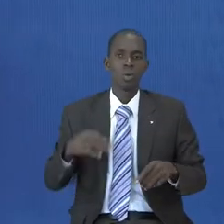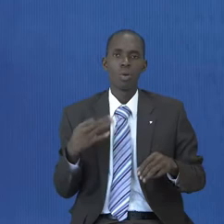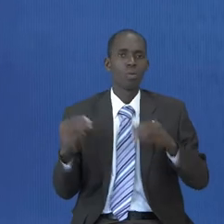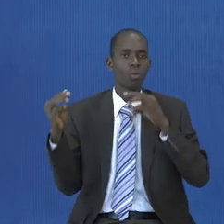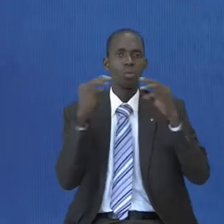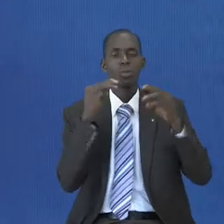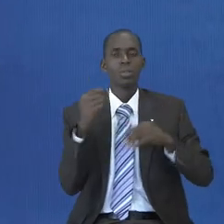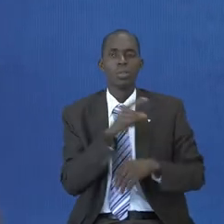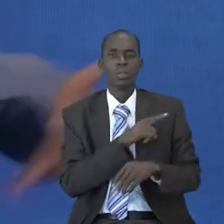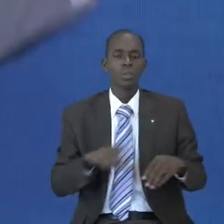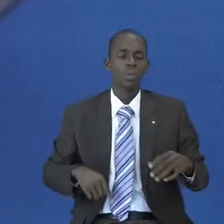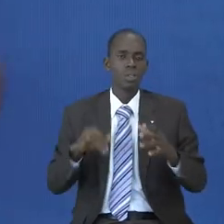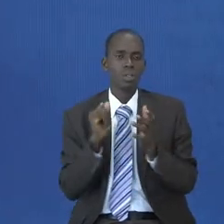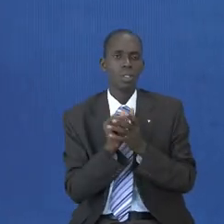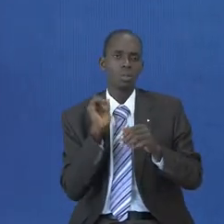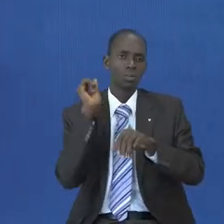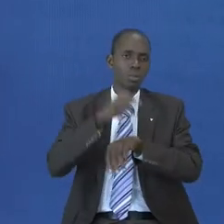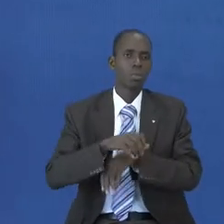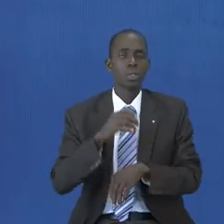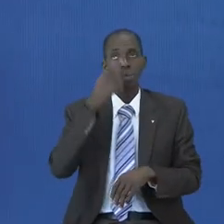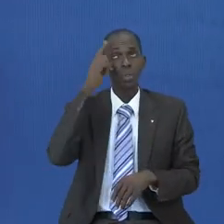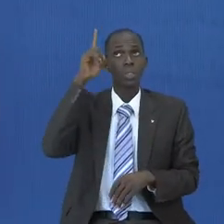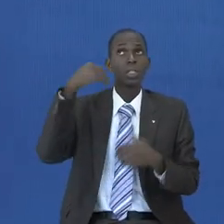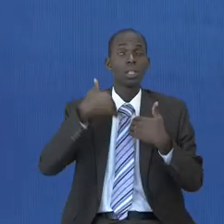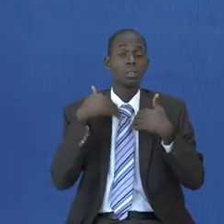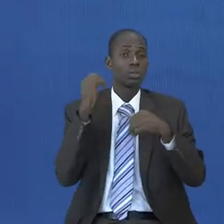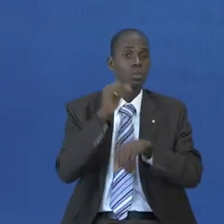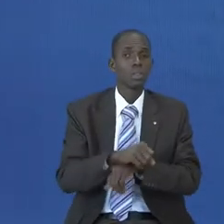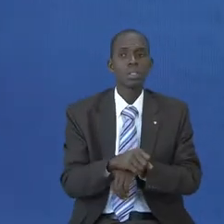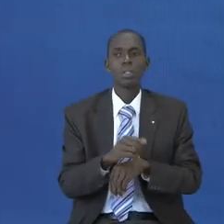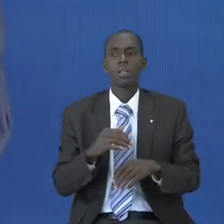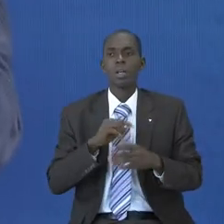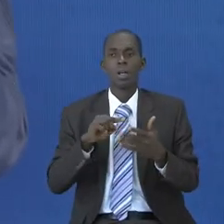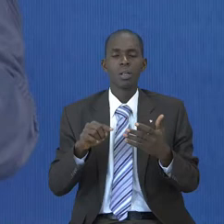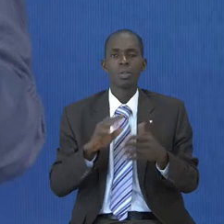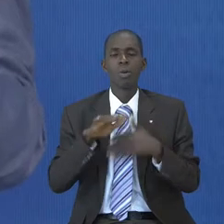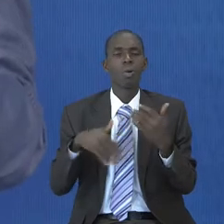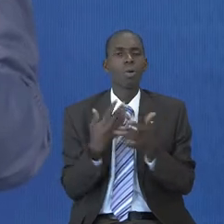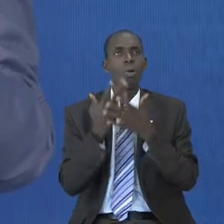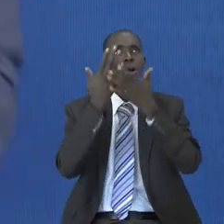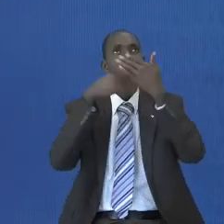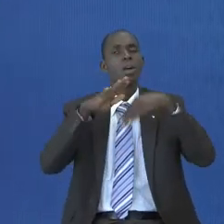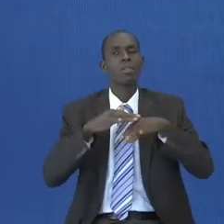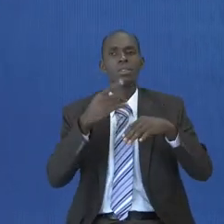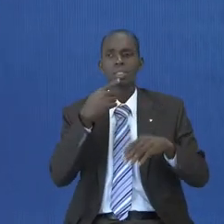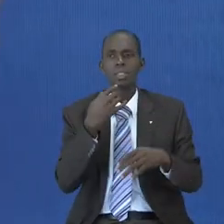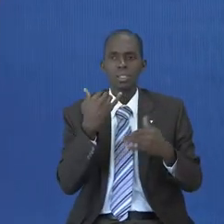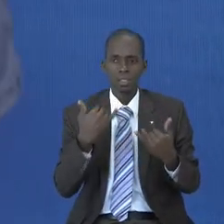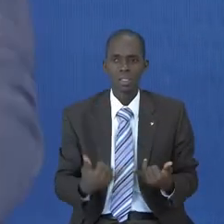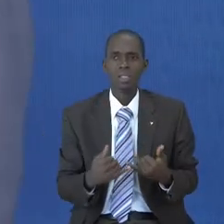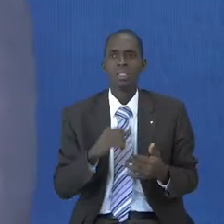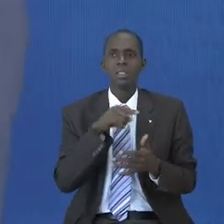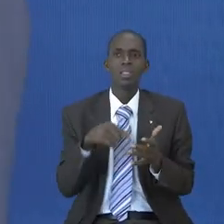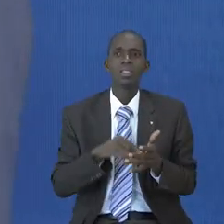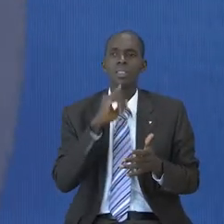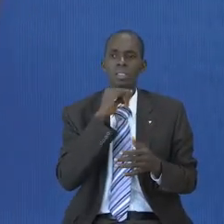Lord that conquers. And because he has conquered, and all the heavens said, now this is the final